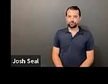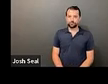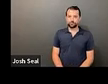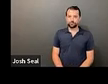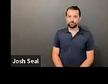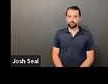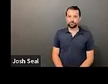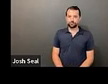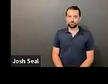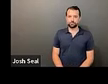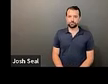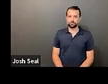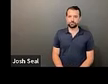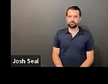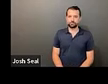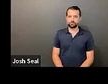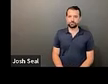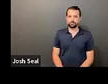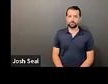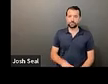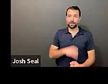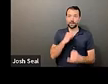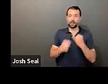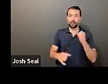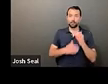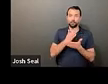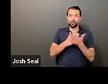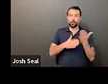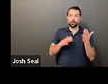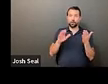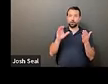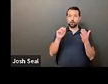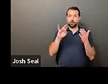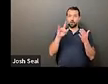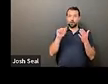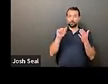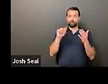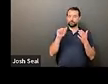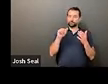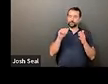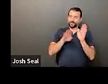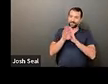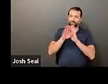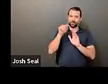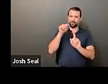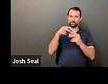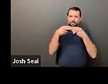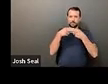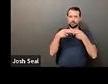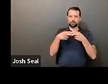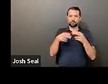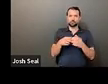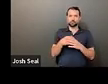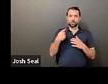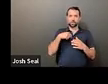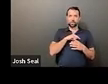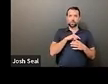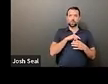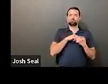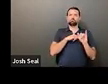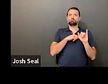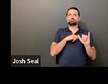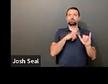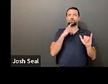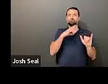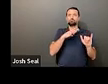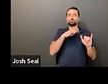bit, Carly made this slide and we all about lost our minds. This is, usually we just do